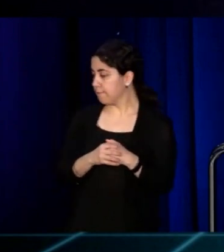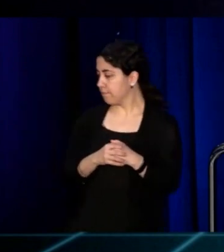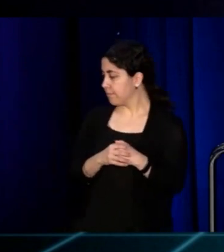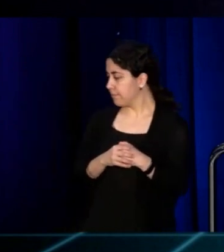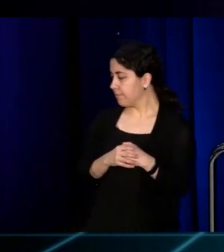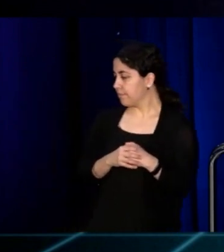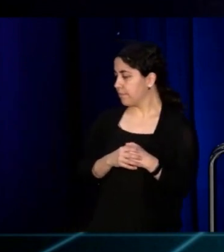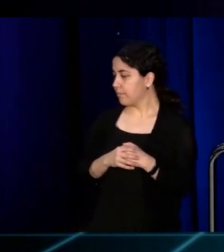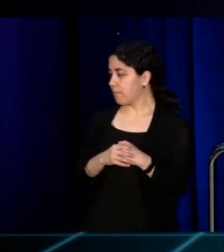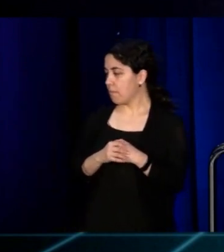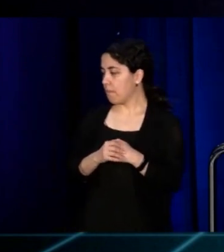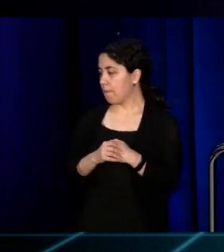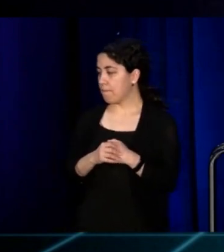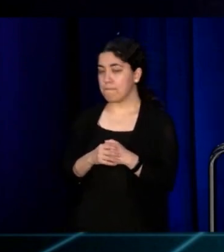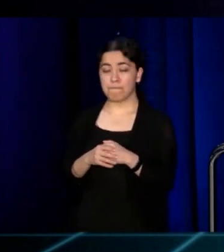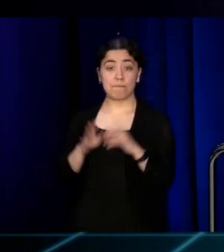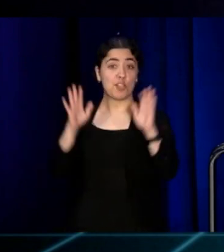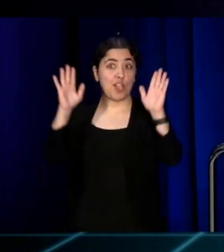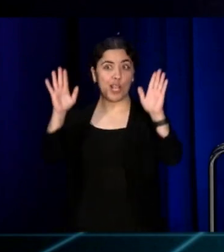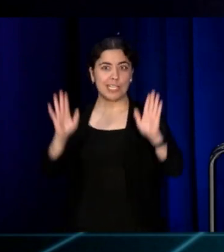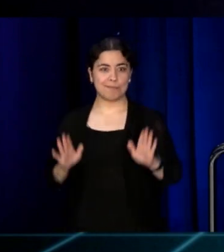All right, and also,